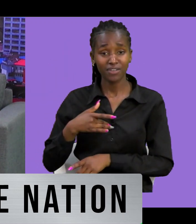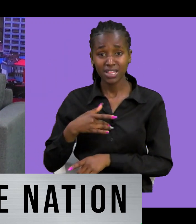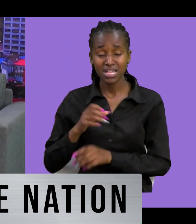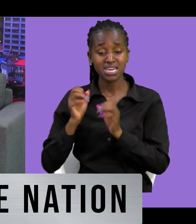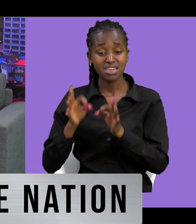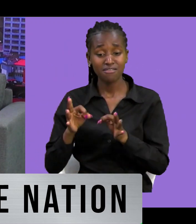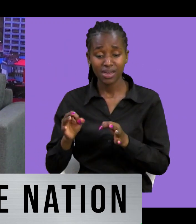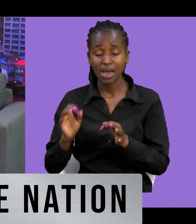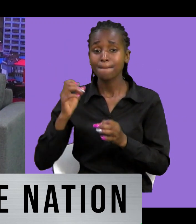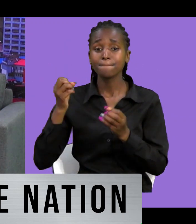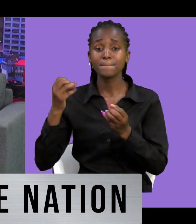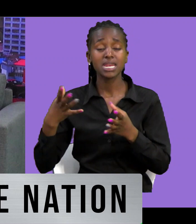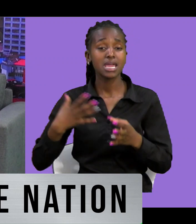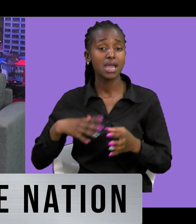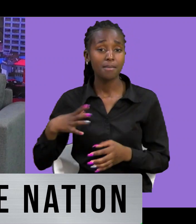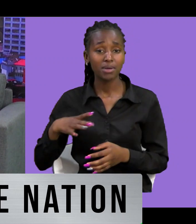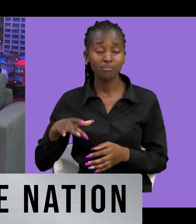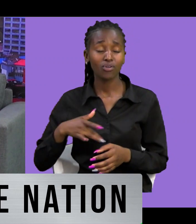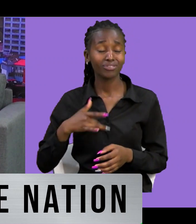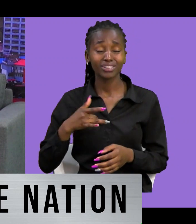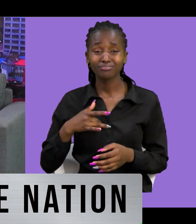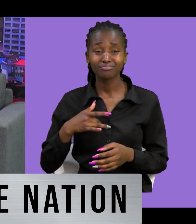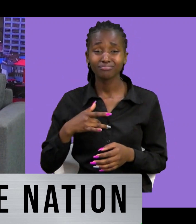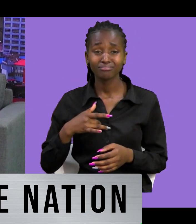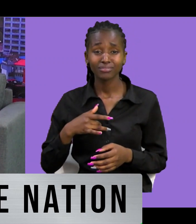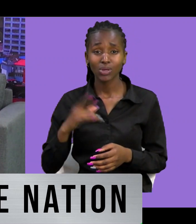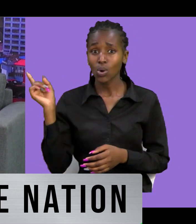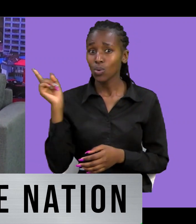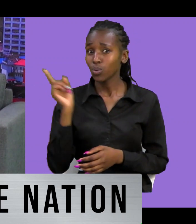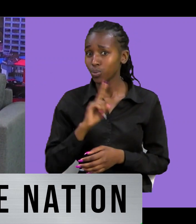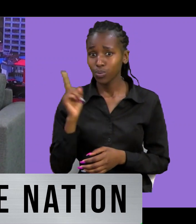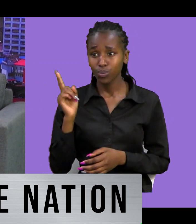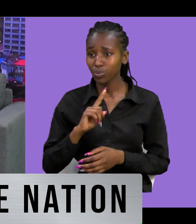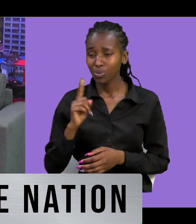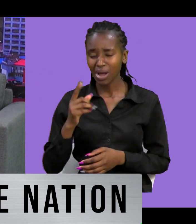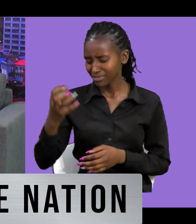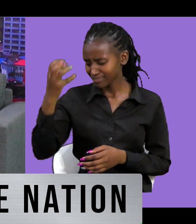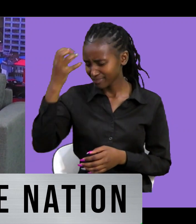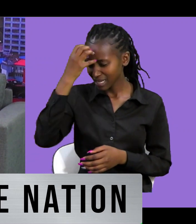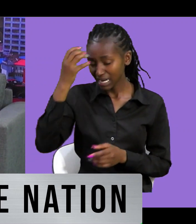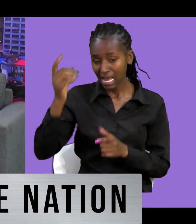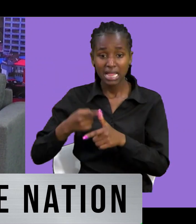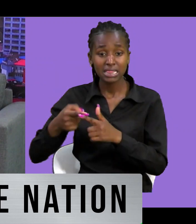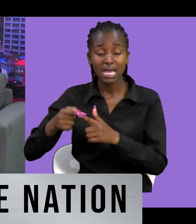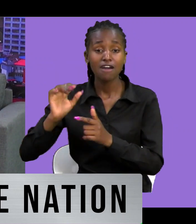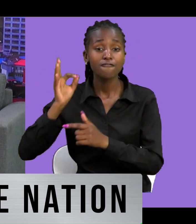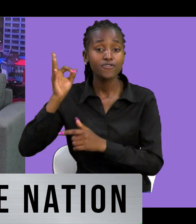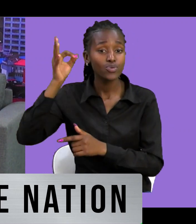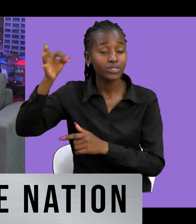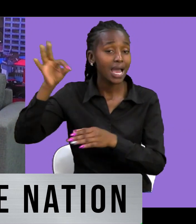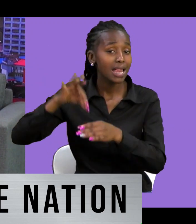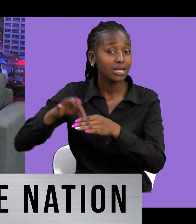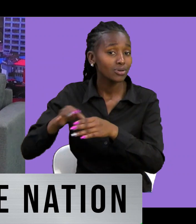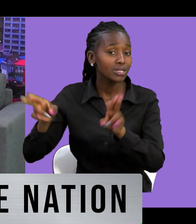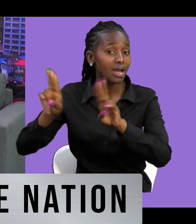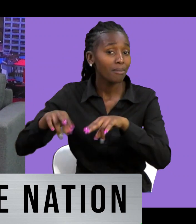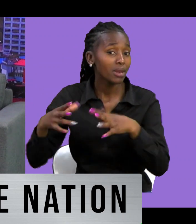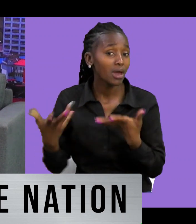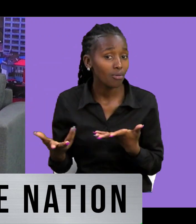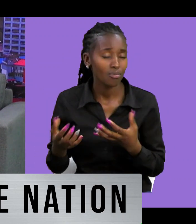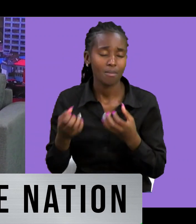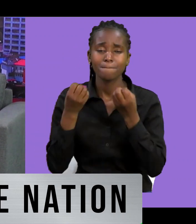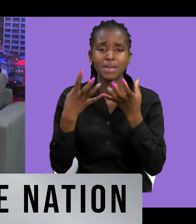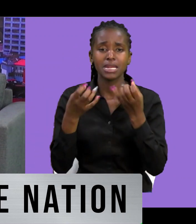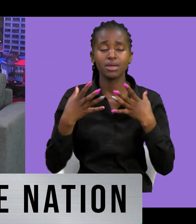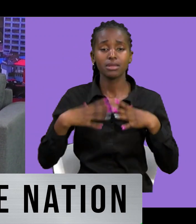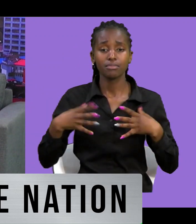nation. What happens when it comes to frustrated nations? When it comes to other elections, right? People might not turn out